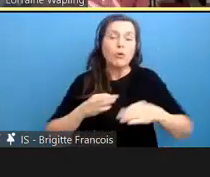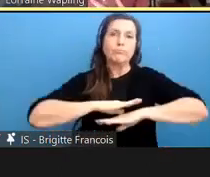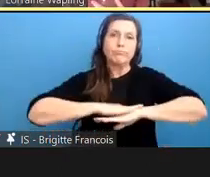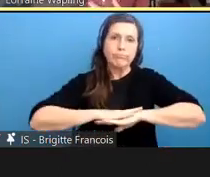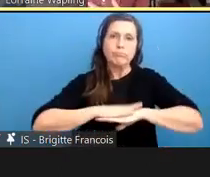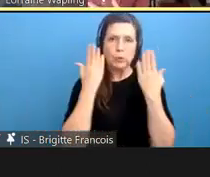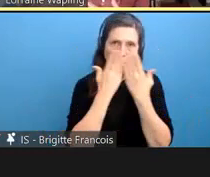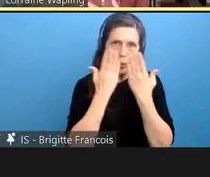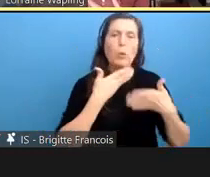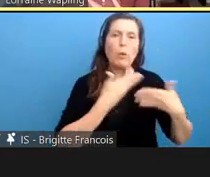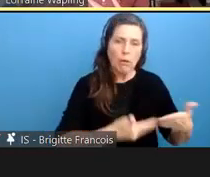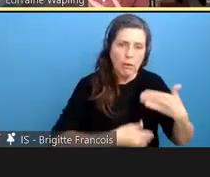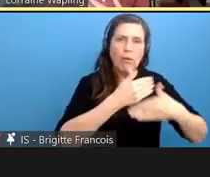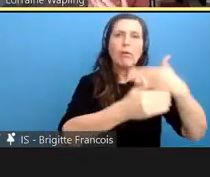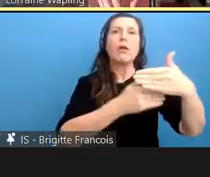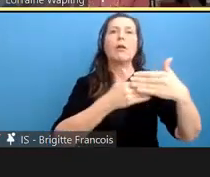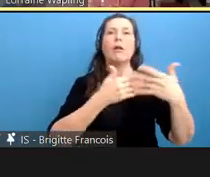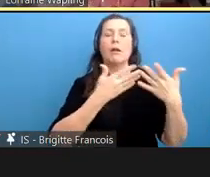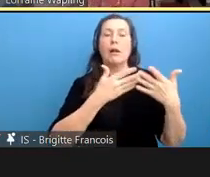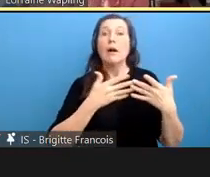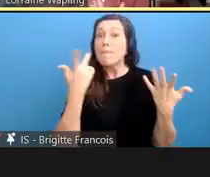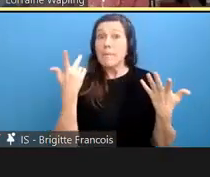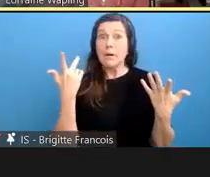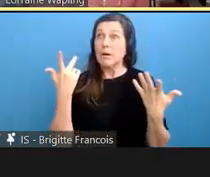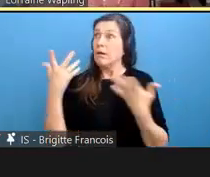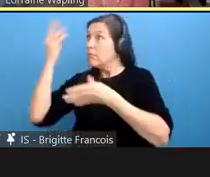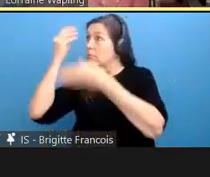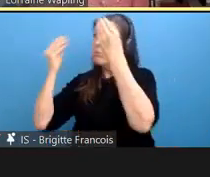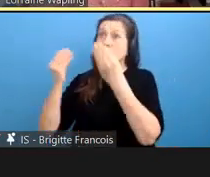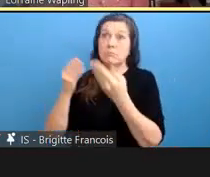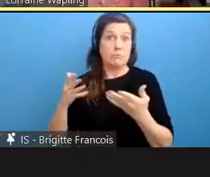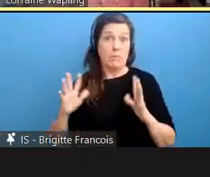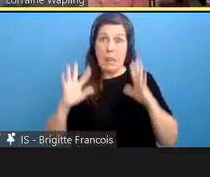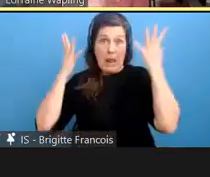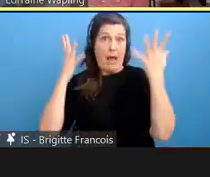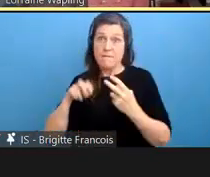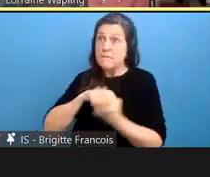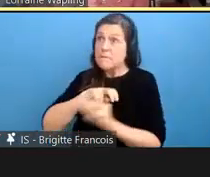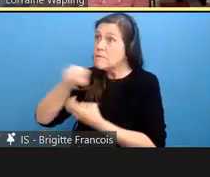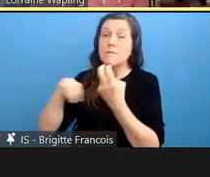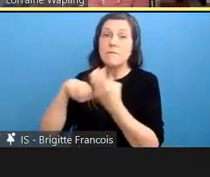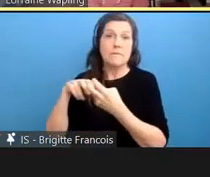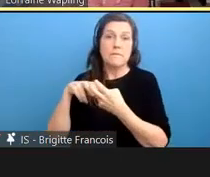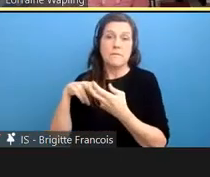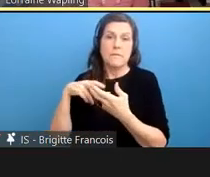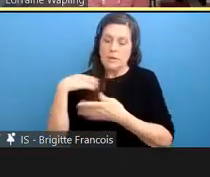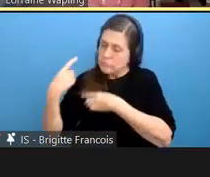way through our lives, we are using language really to learn and continue to